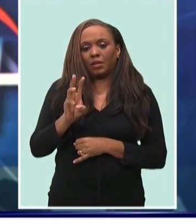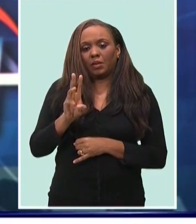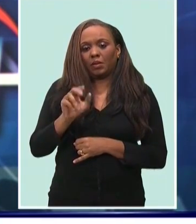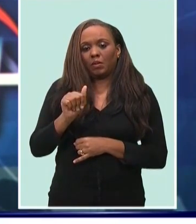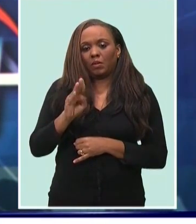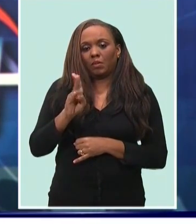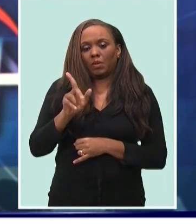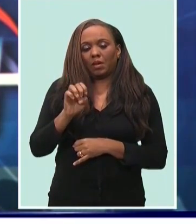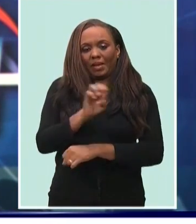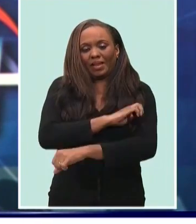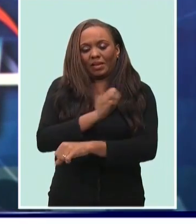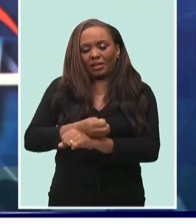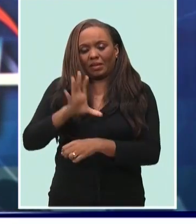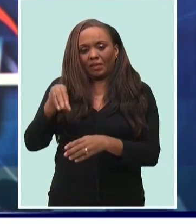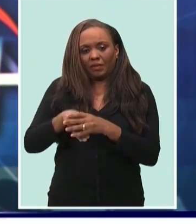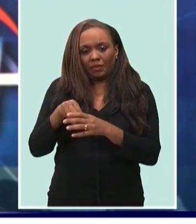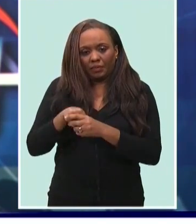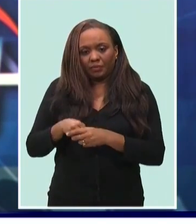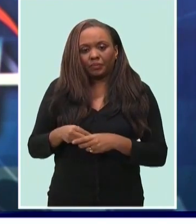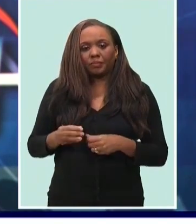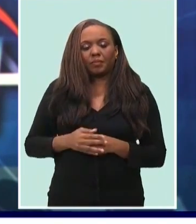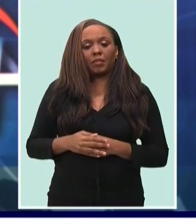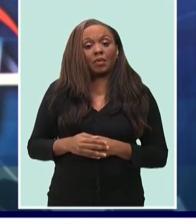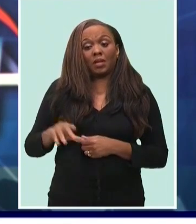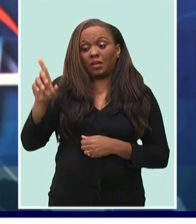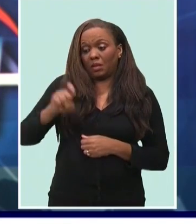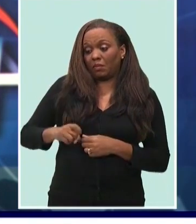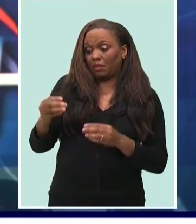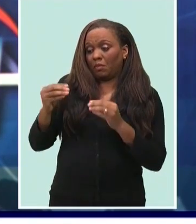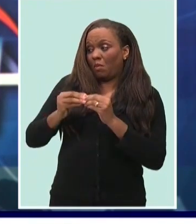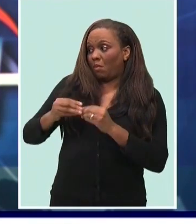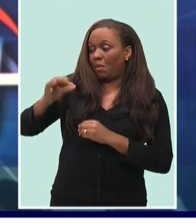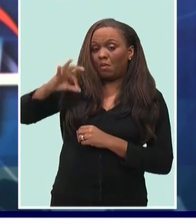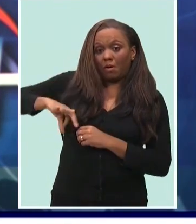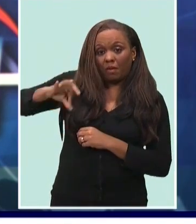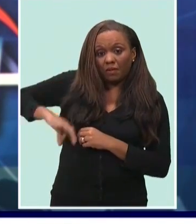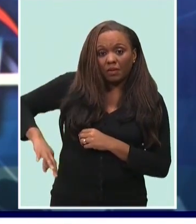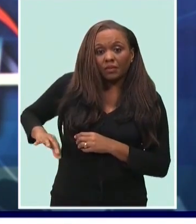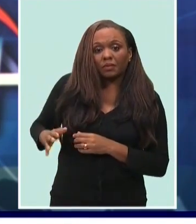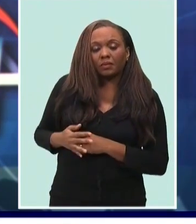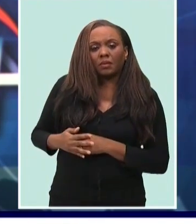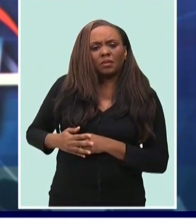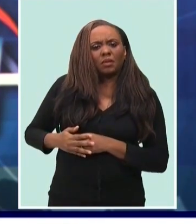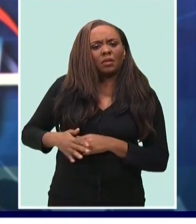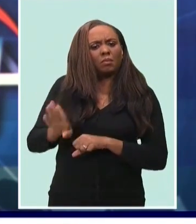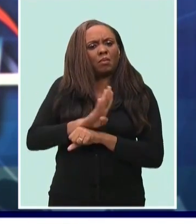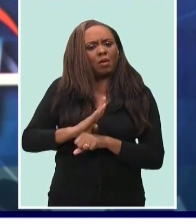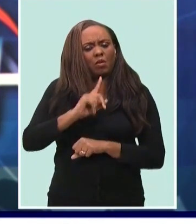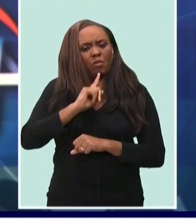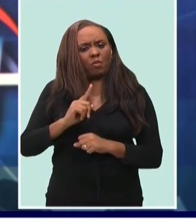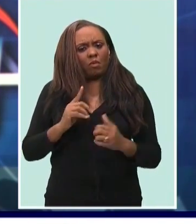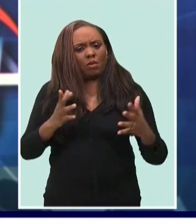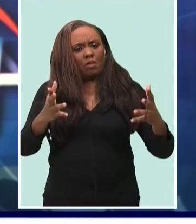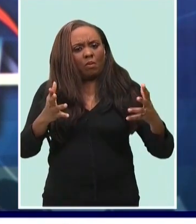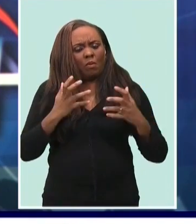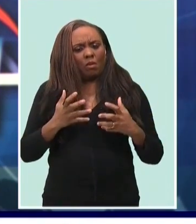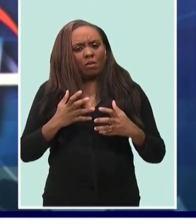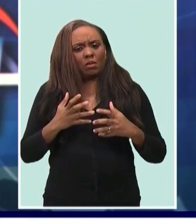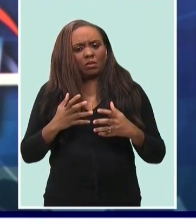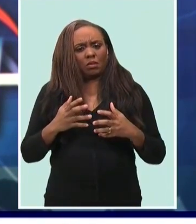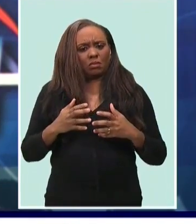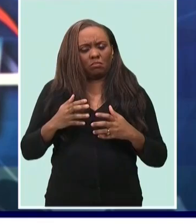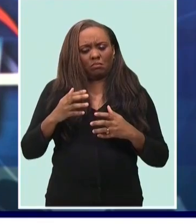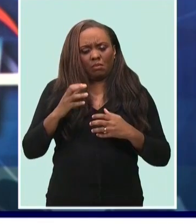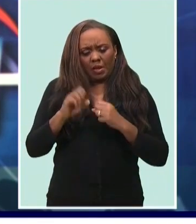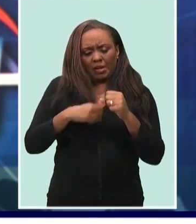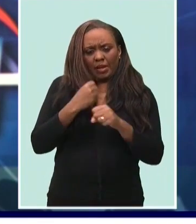says the move is key in making the industry sustainable and profitable. And as Barbados works towards being fossil fuel free by the